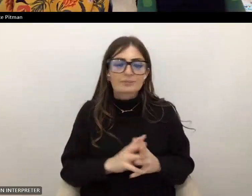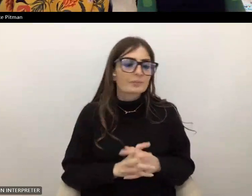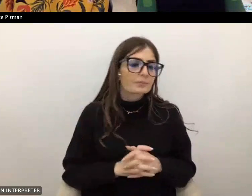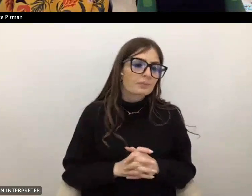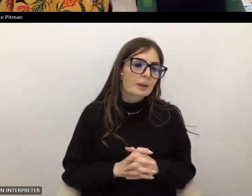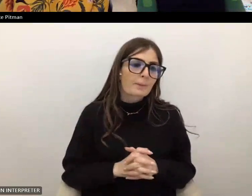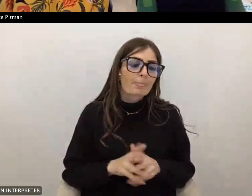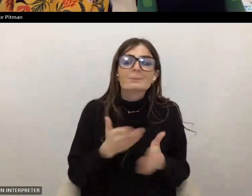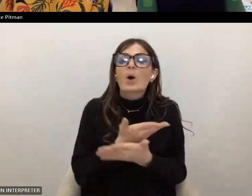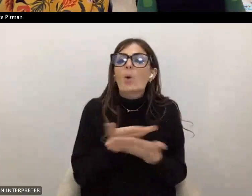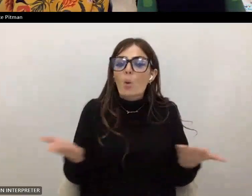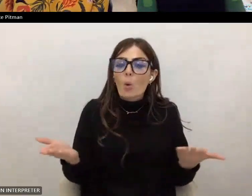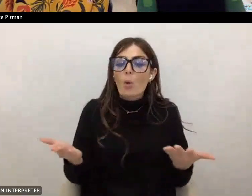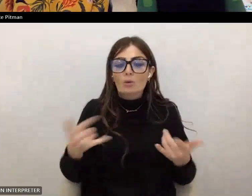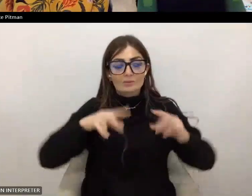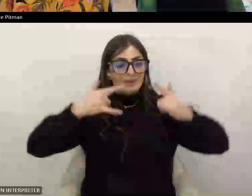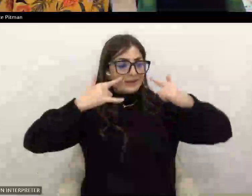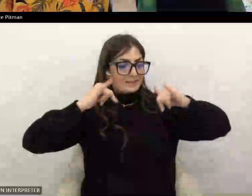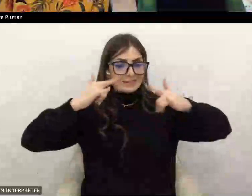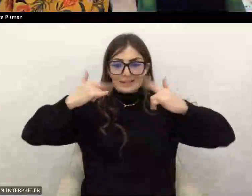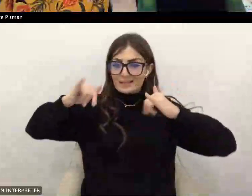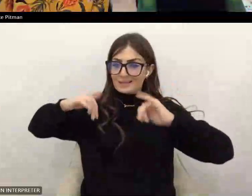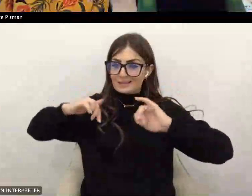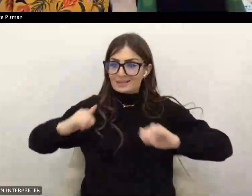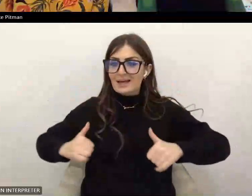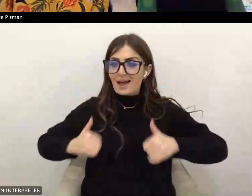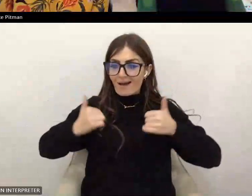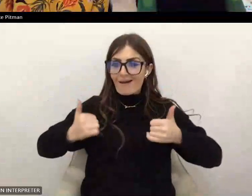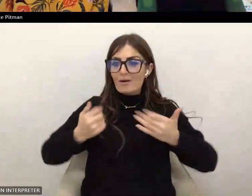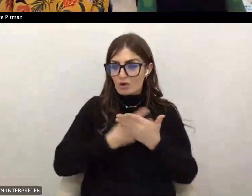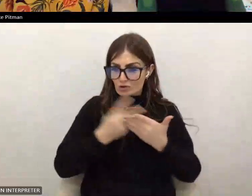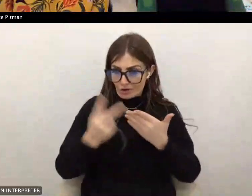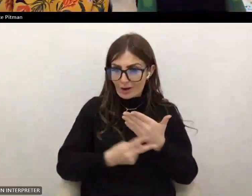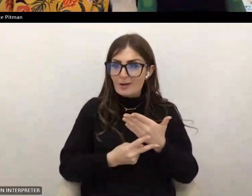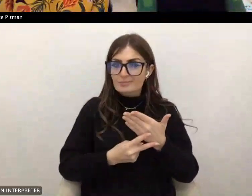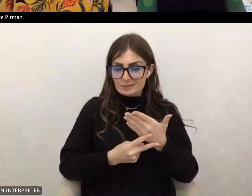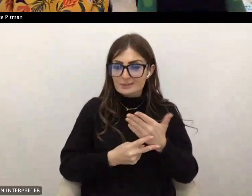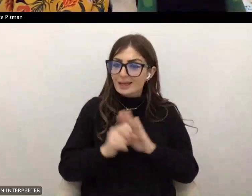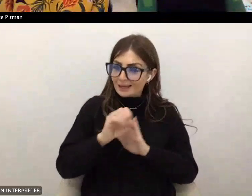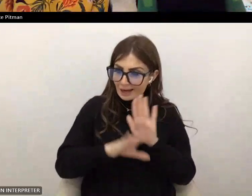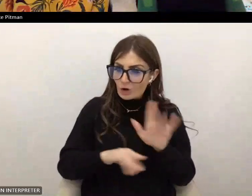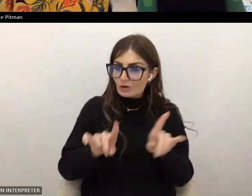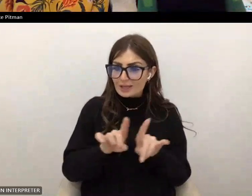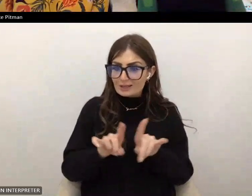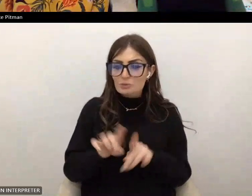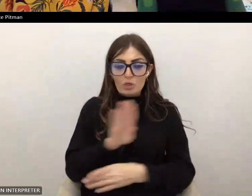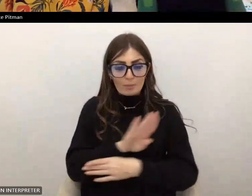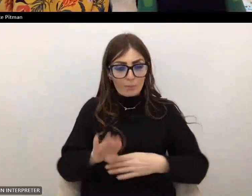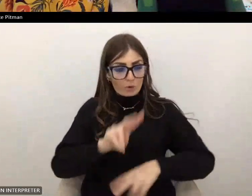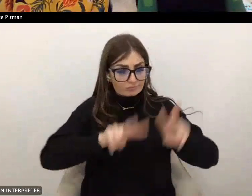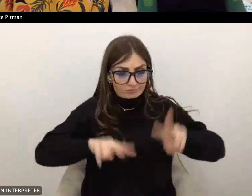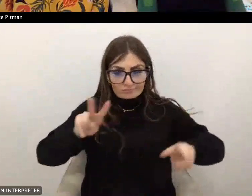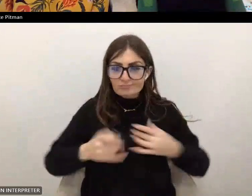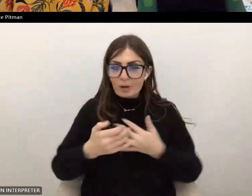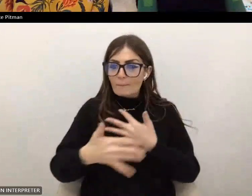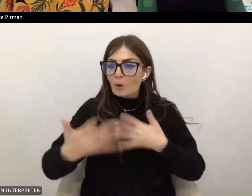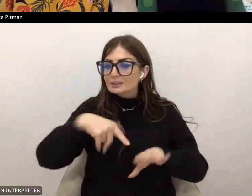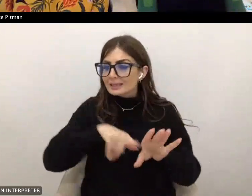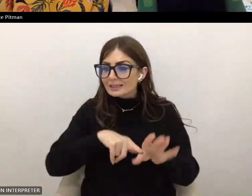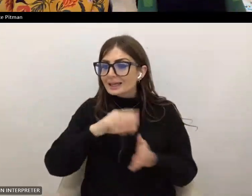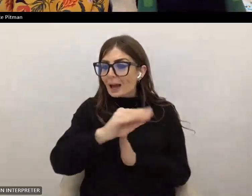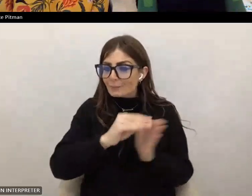All the boards will assess all of our programs categories. So boards will assess multi-year applications as well as